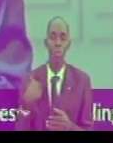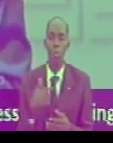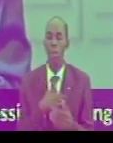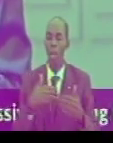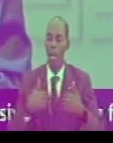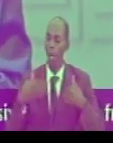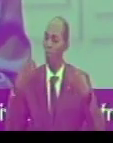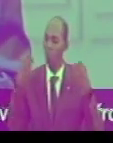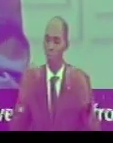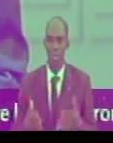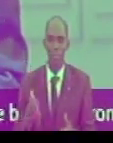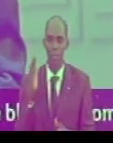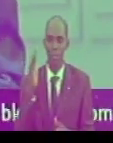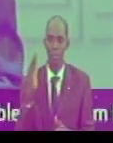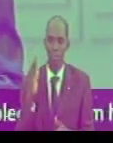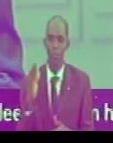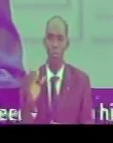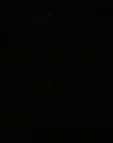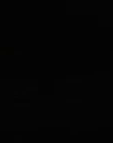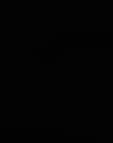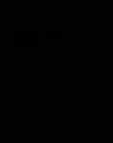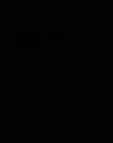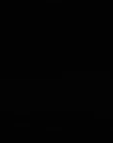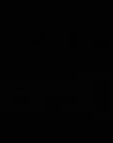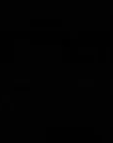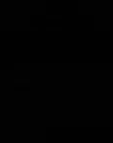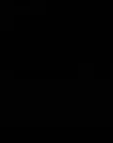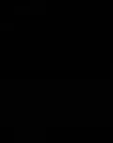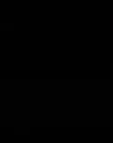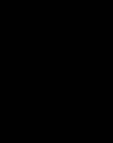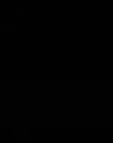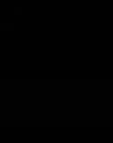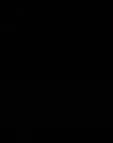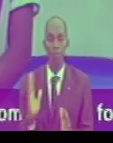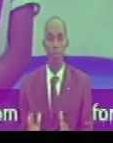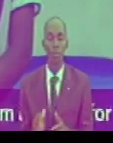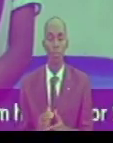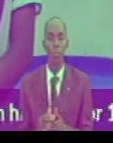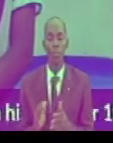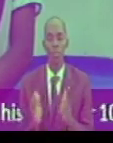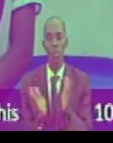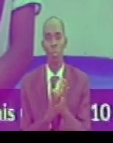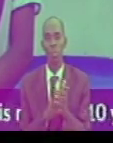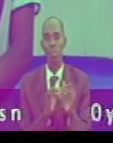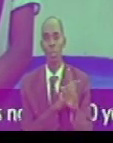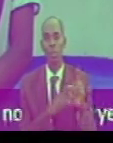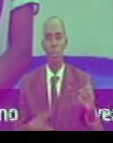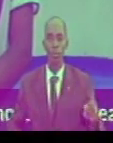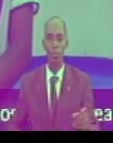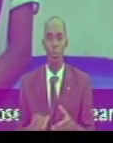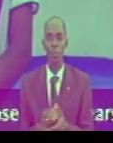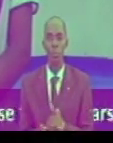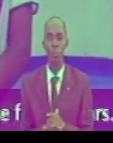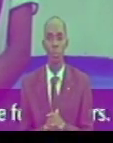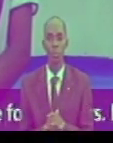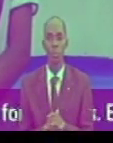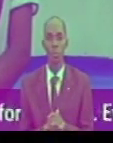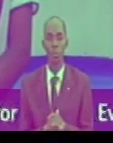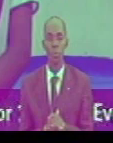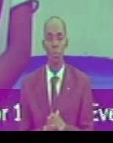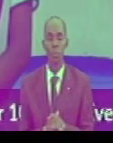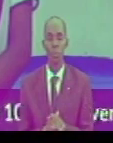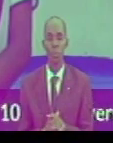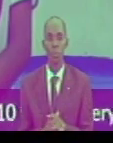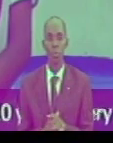Praise the Lord. I have Sister Oleka. She has come to testify of